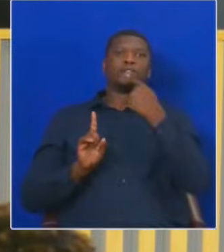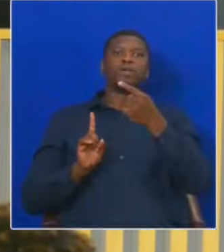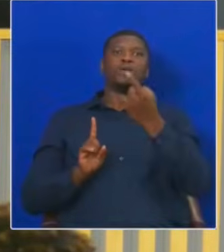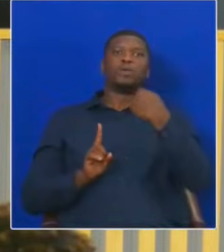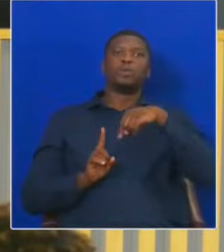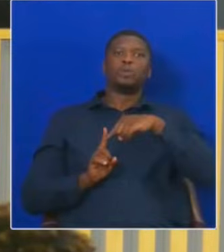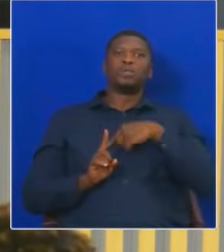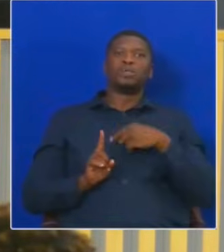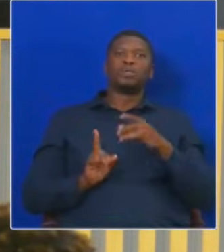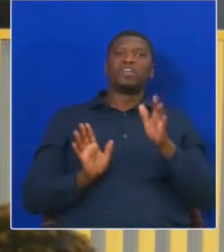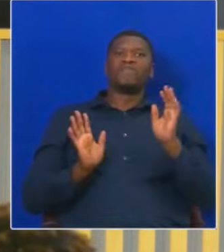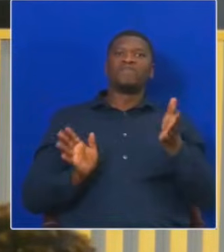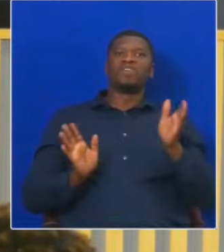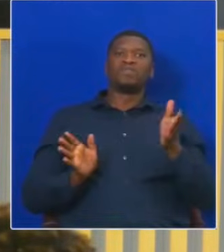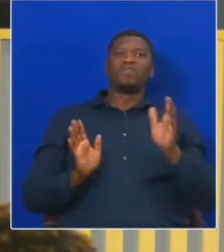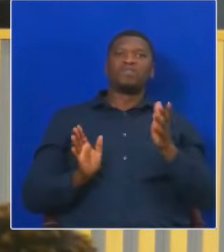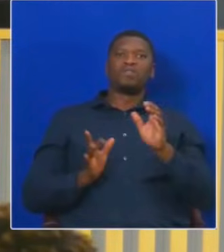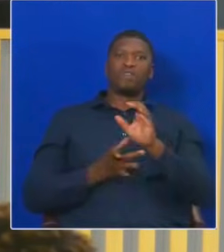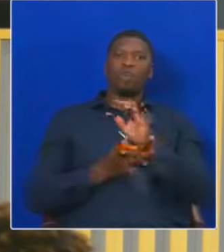his Rolex watch